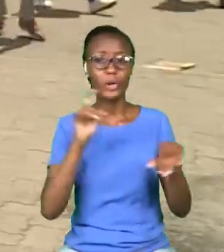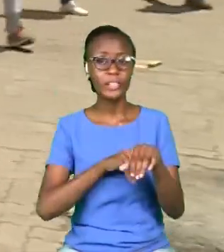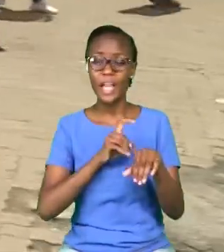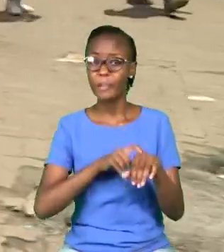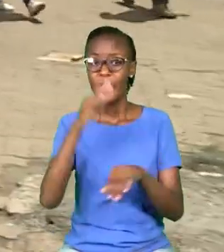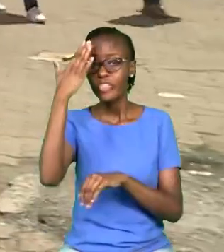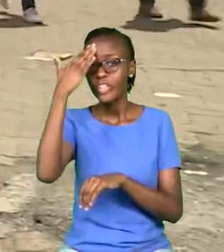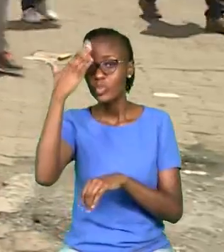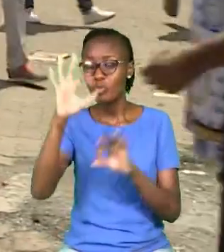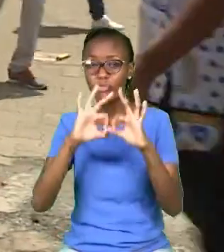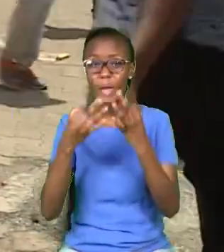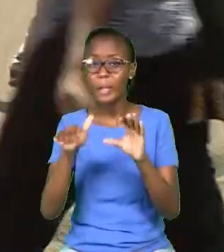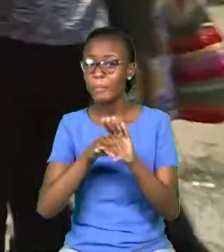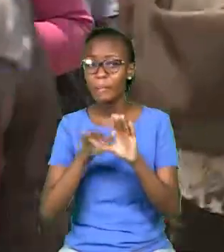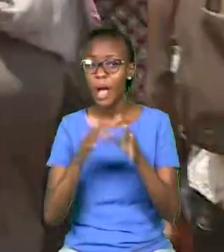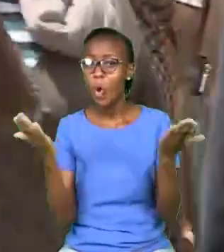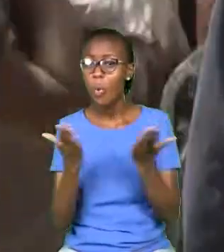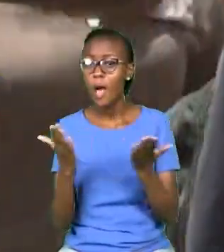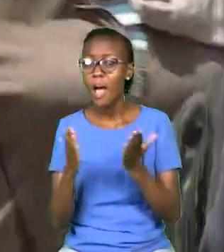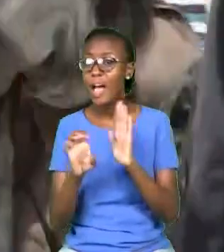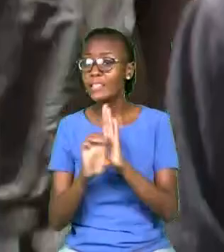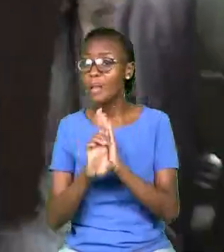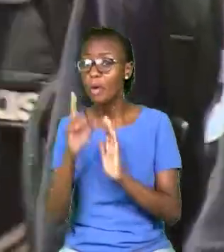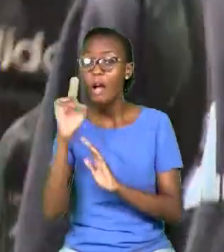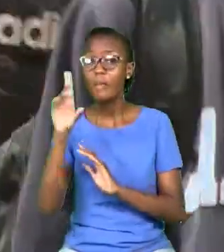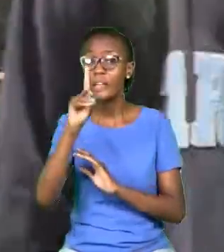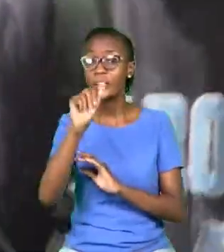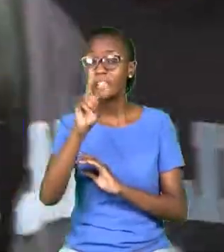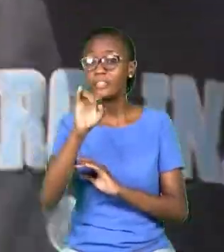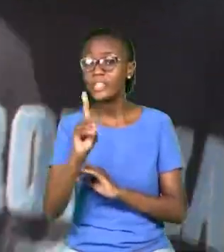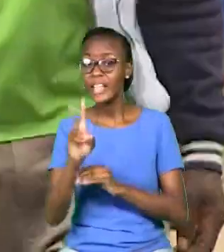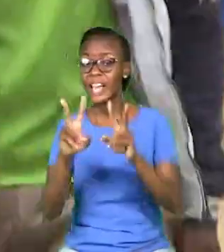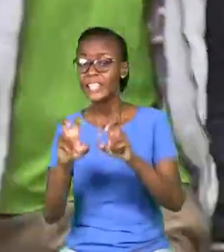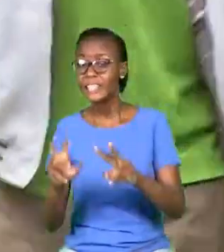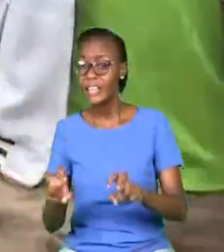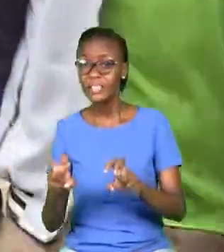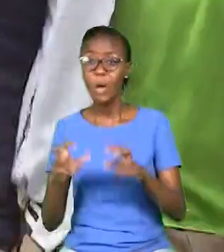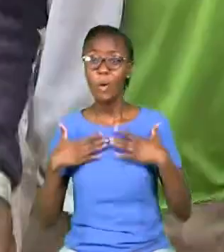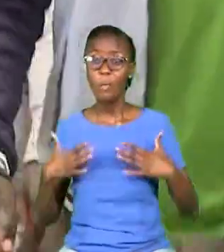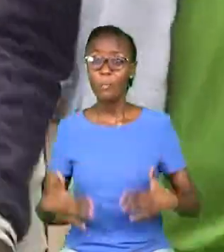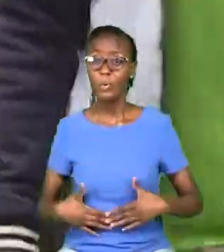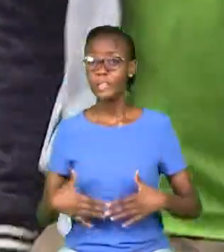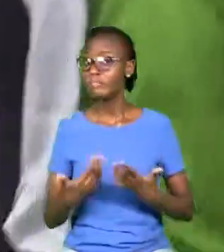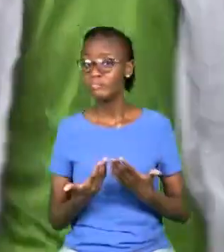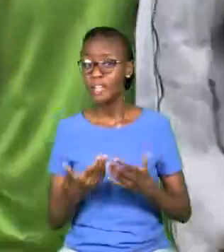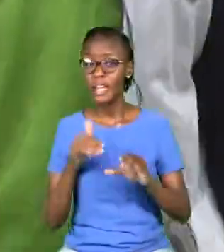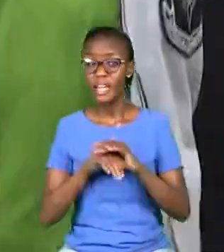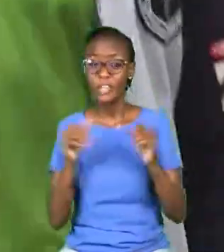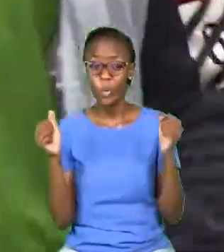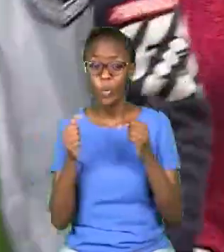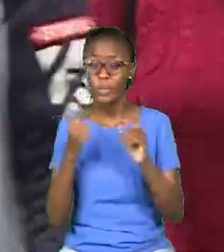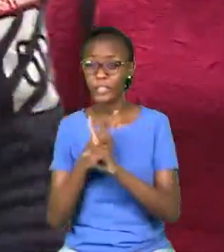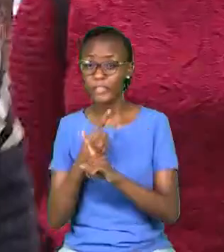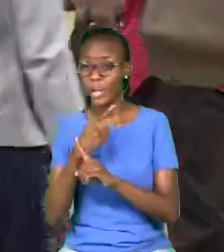as like family of David Taitumu, who have resorted to visiting morgues at the news of recovered bodies with hope they will find their kin who